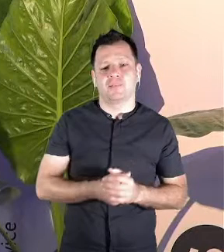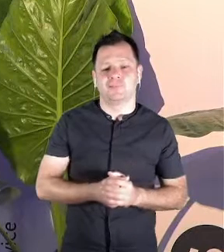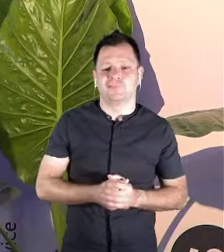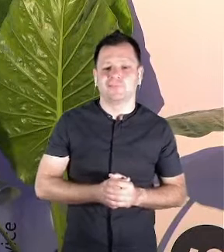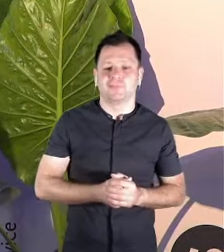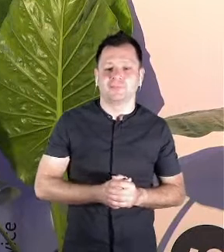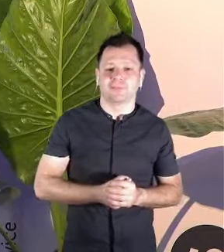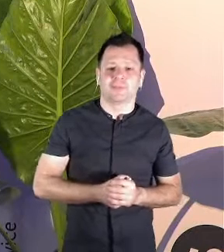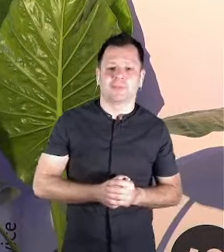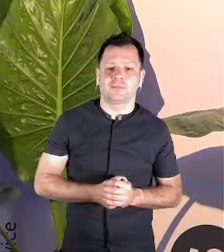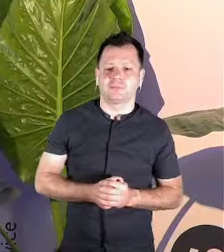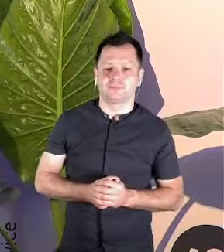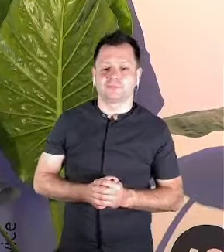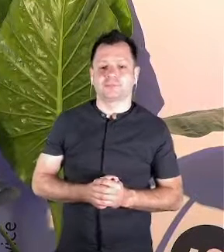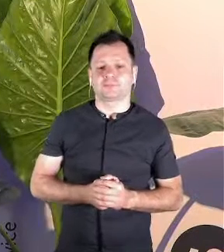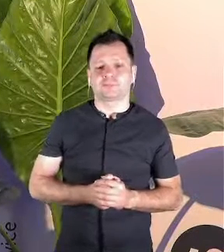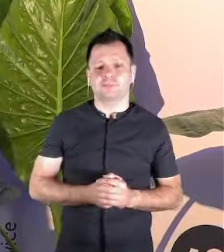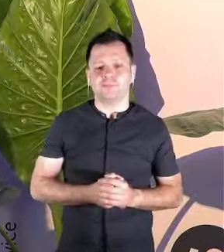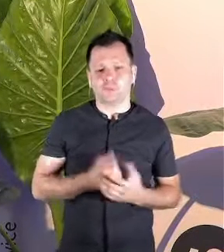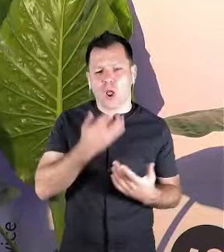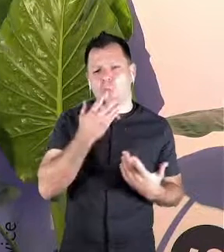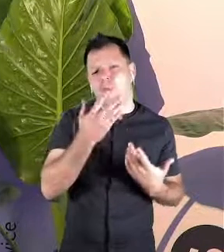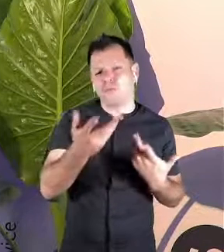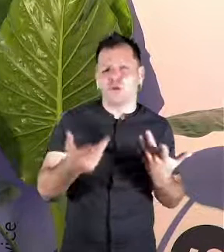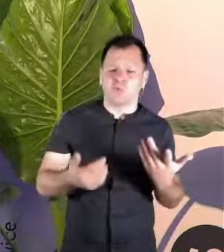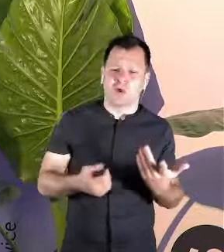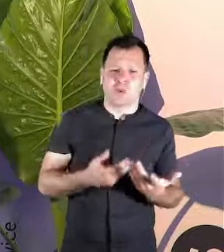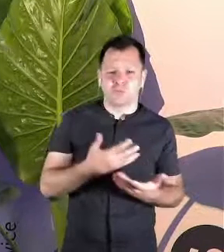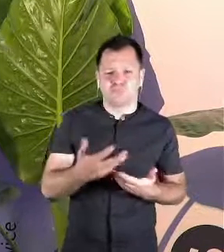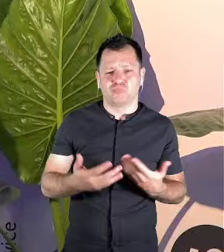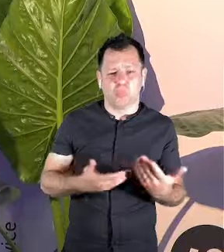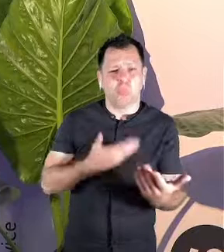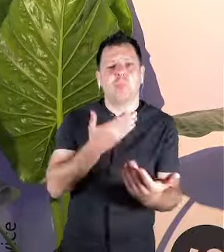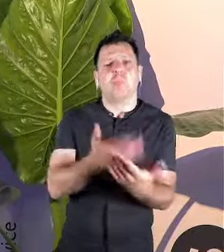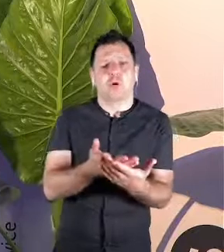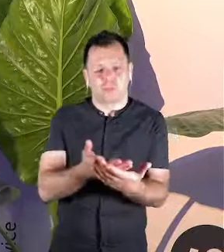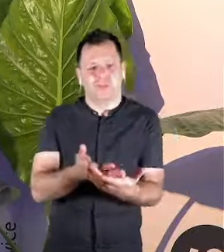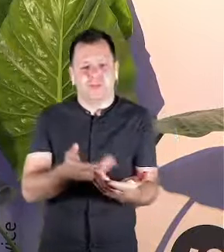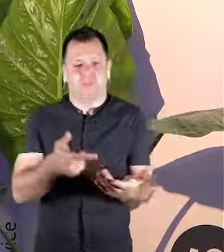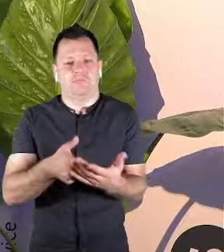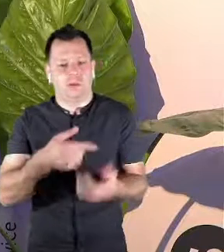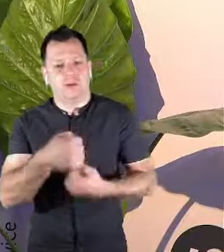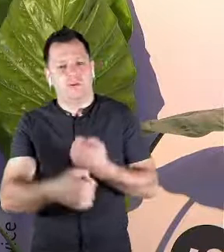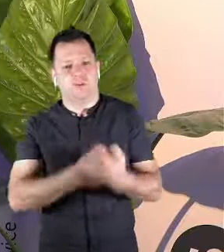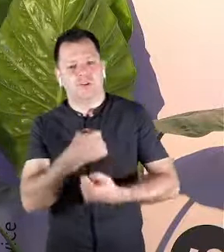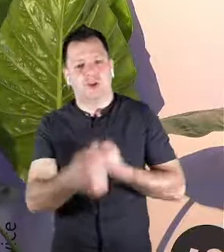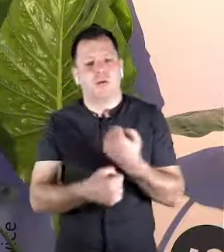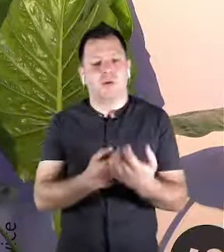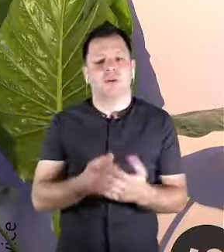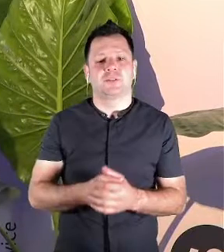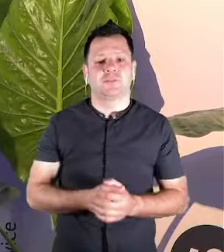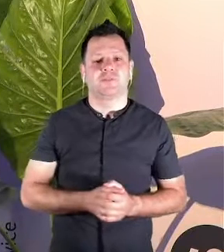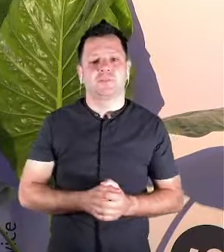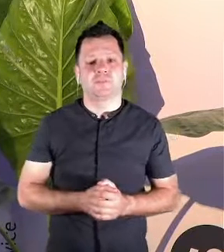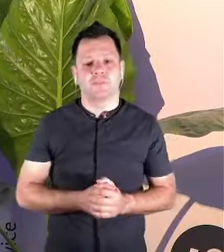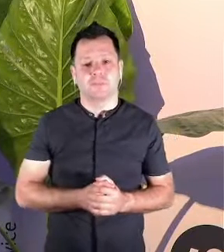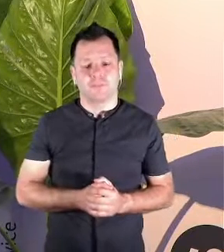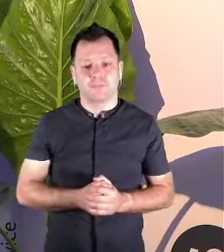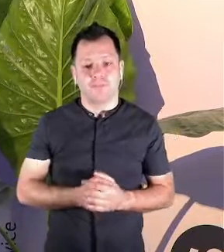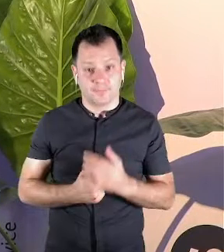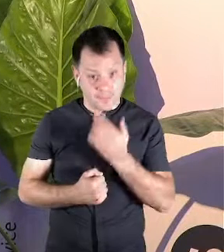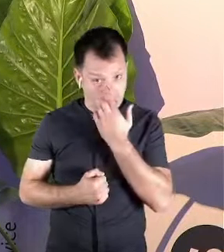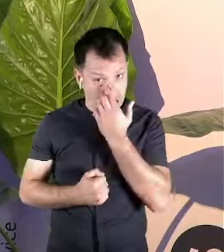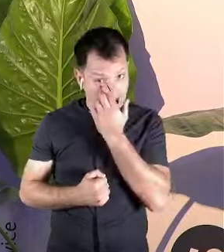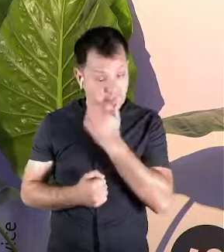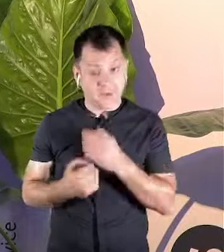some solutions, and we are here at the World Urban Forum in Katowice, where a lot of